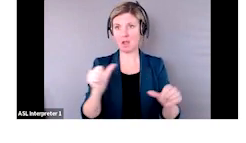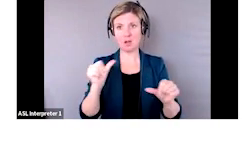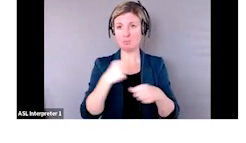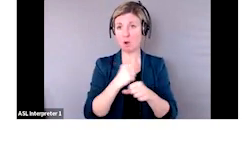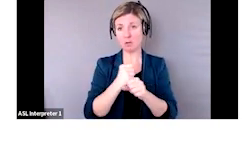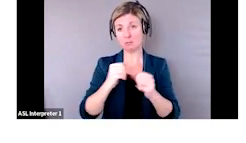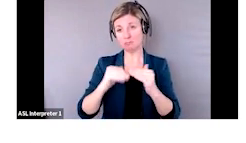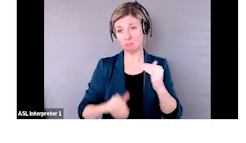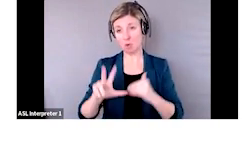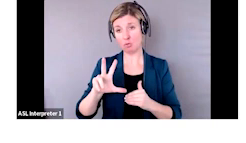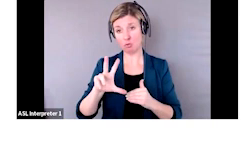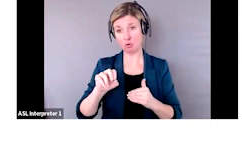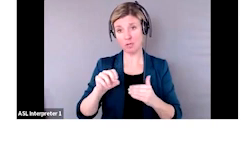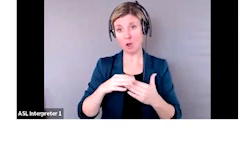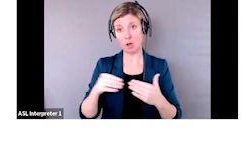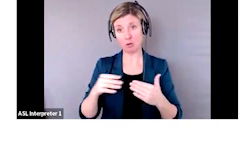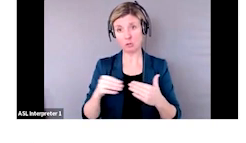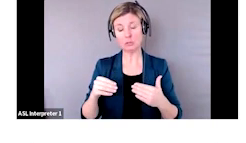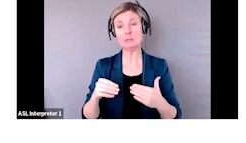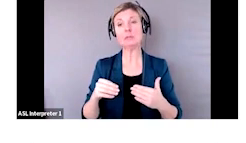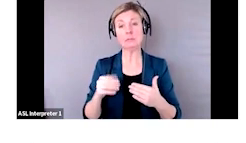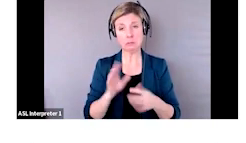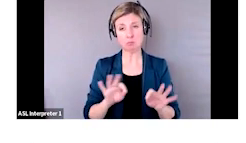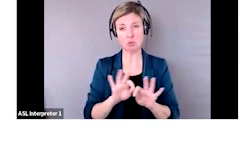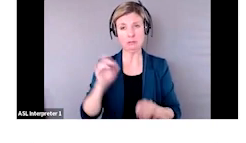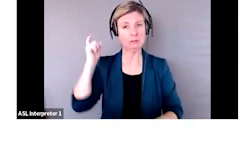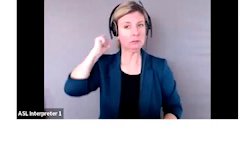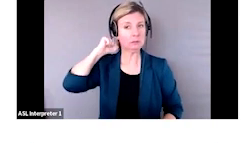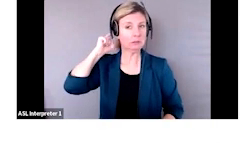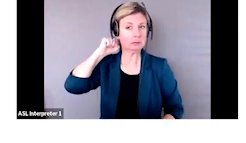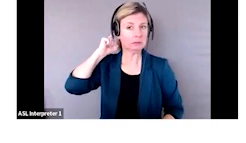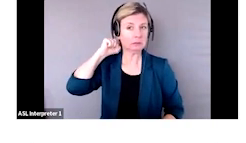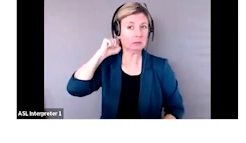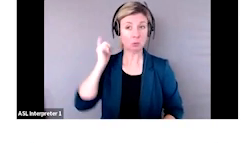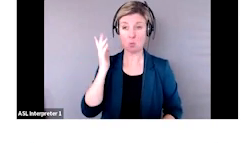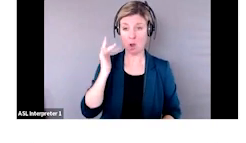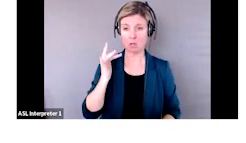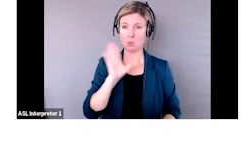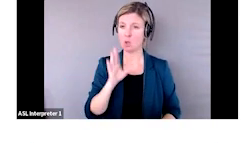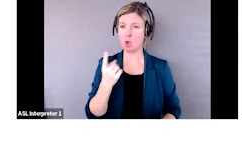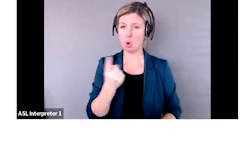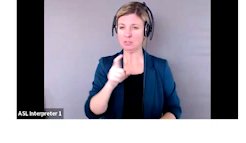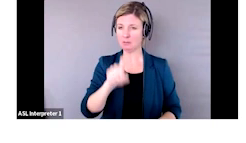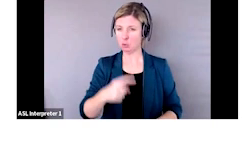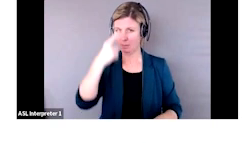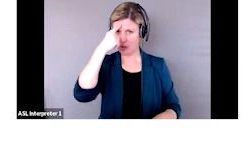to know this because you always have this tension between inventory in